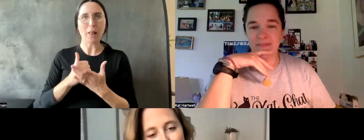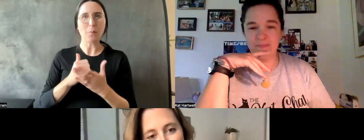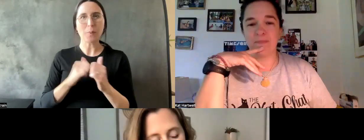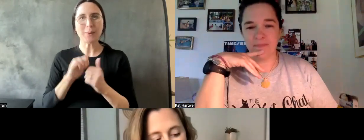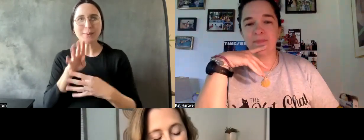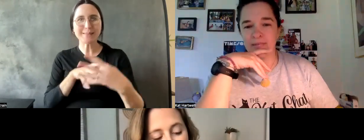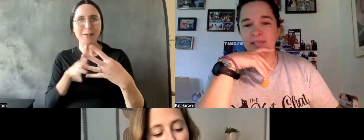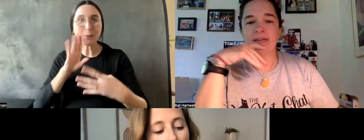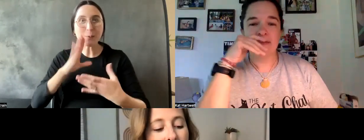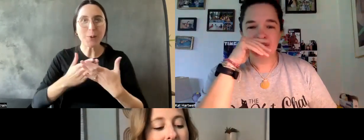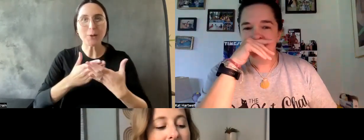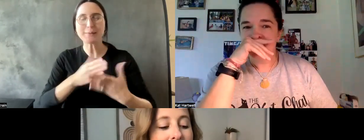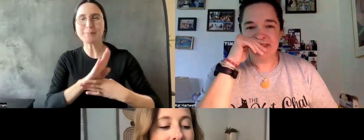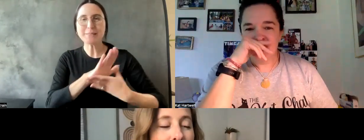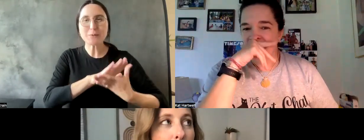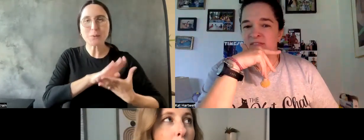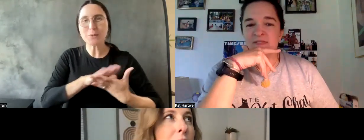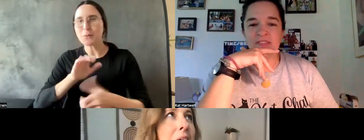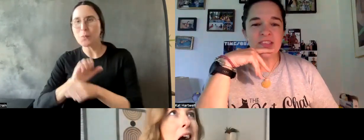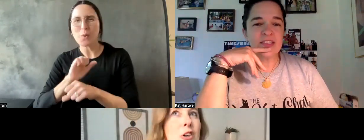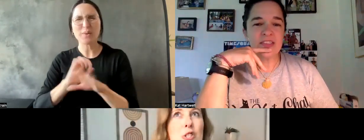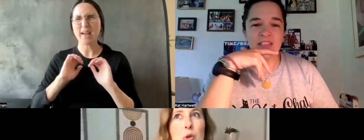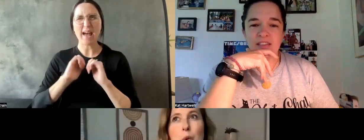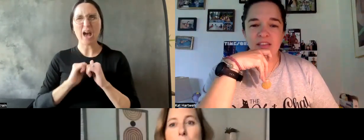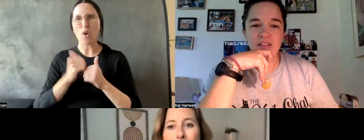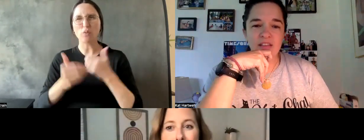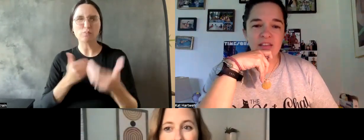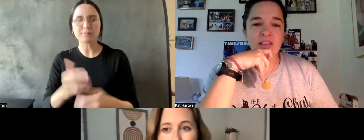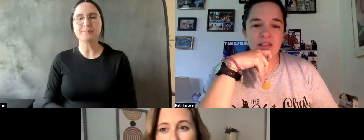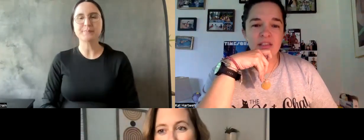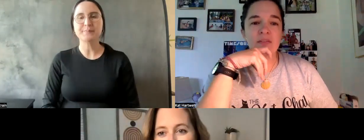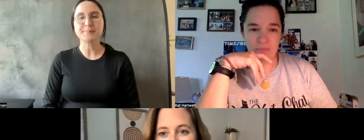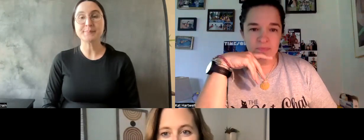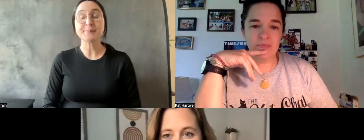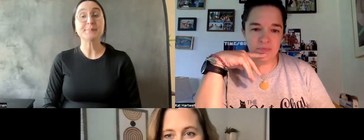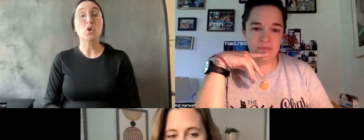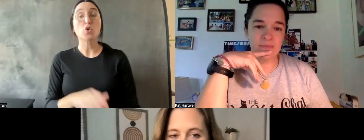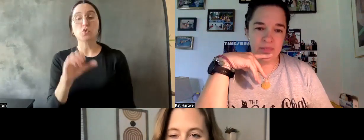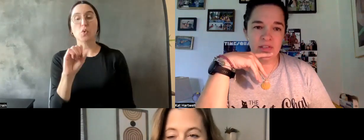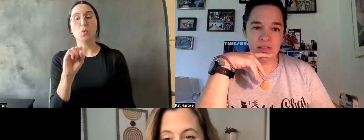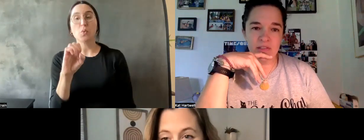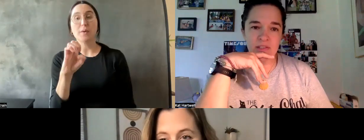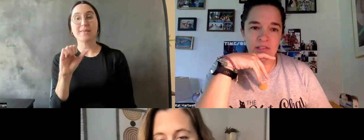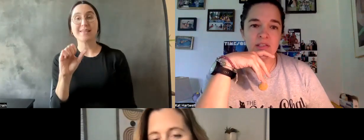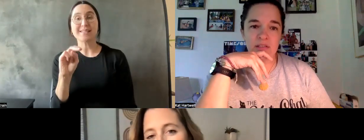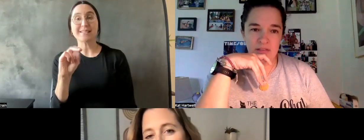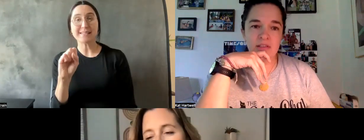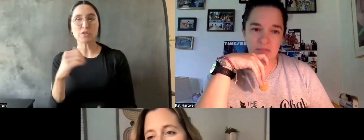Right. Right. Yeah. So the seasons have been working out to about 6 to 8 episodes a